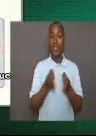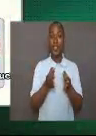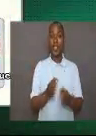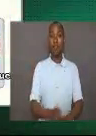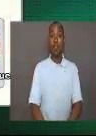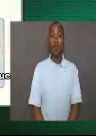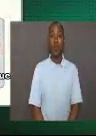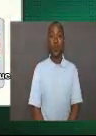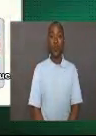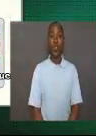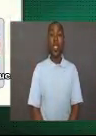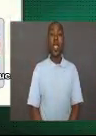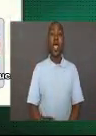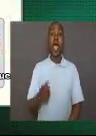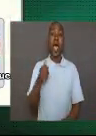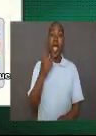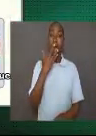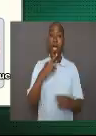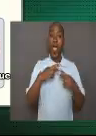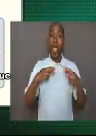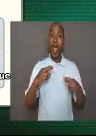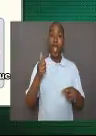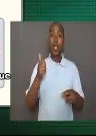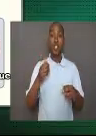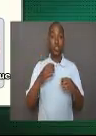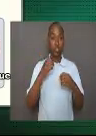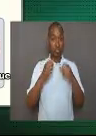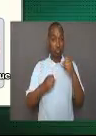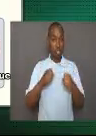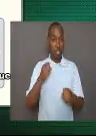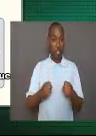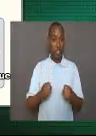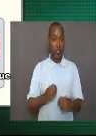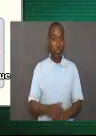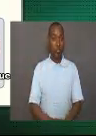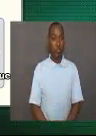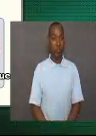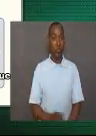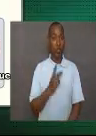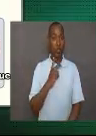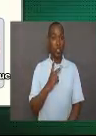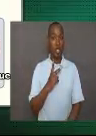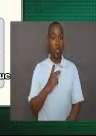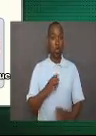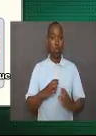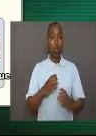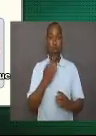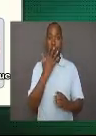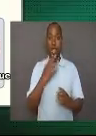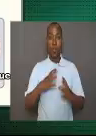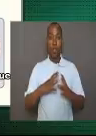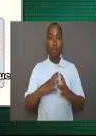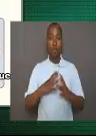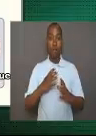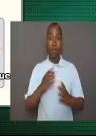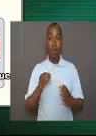The structure of arteries grants them the ability to stretch as the blood is